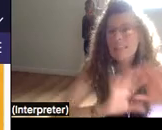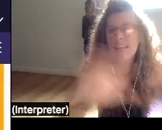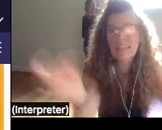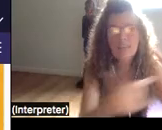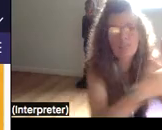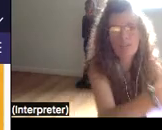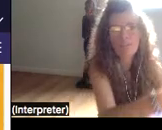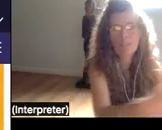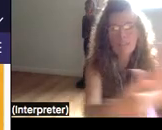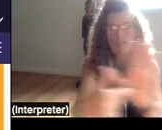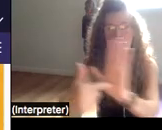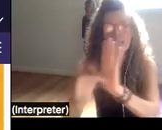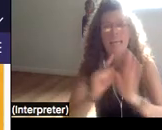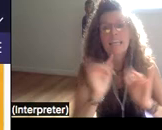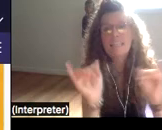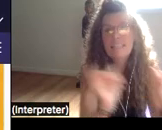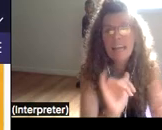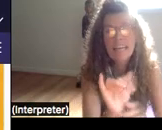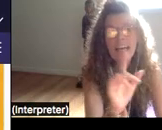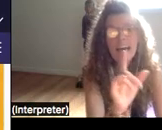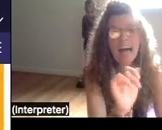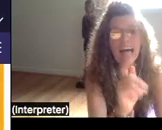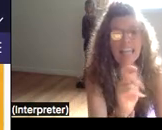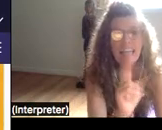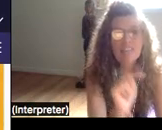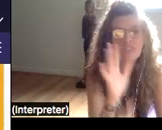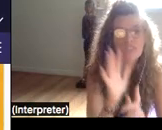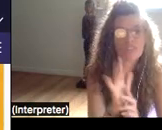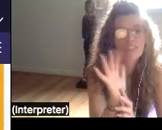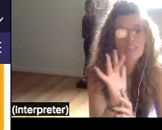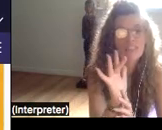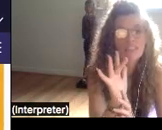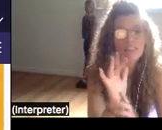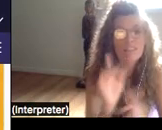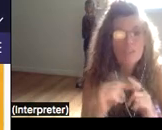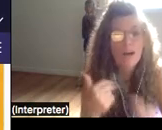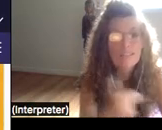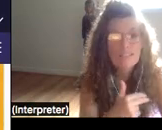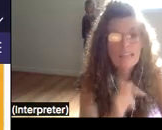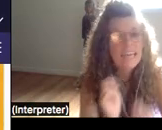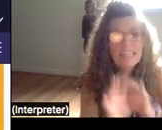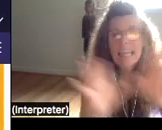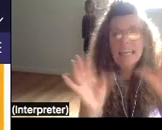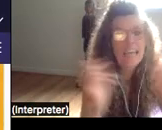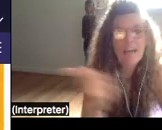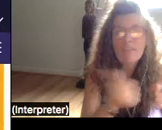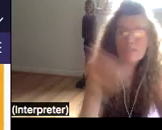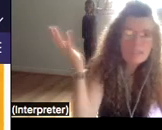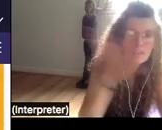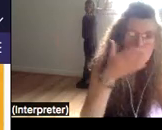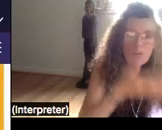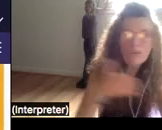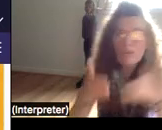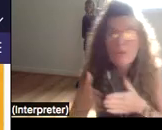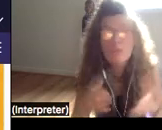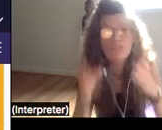is the light of revelation. It is like a lantern to us. It lights every